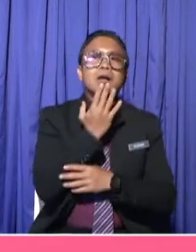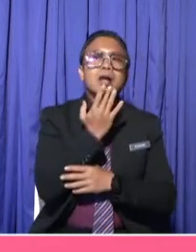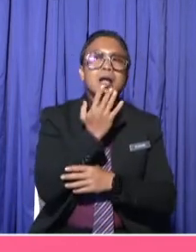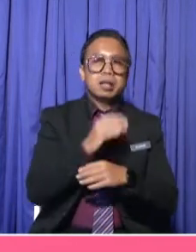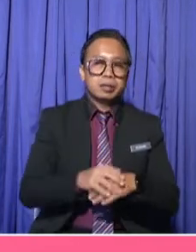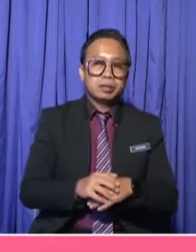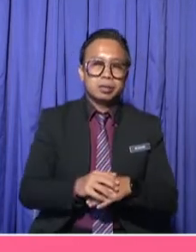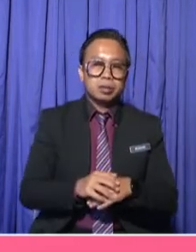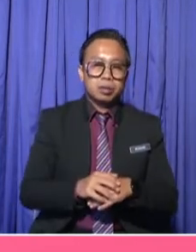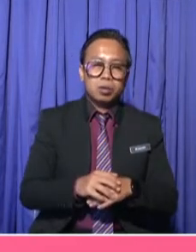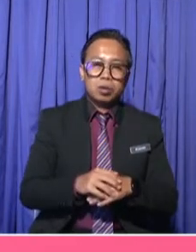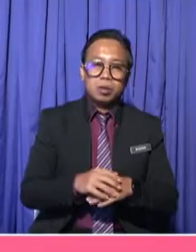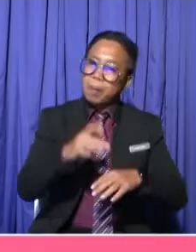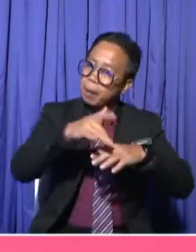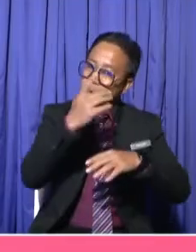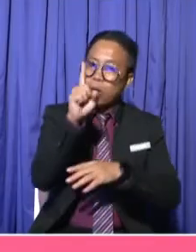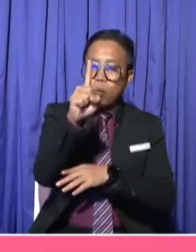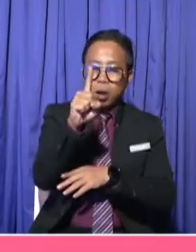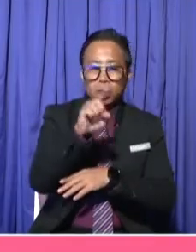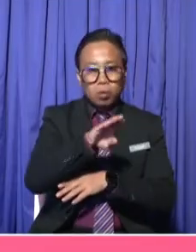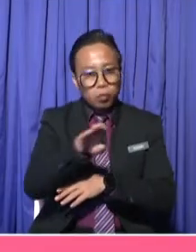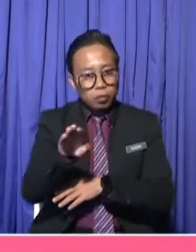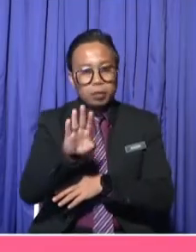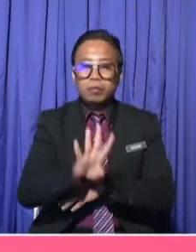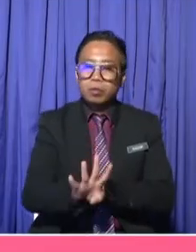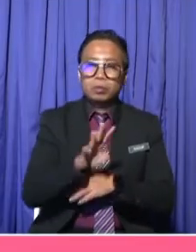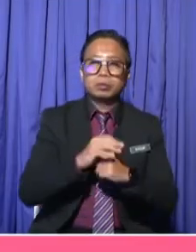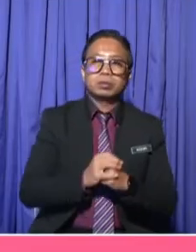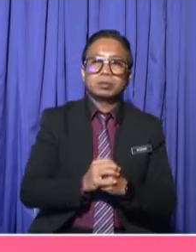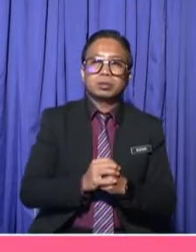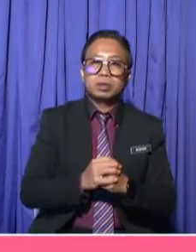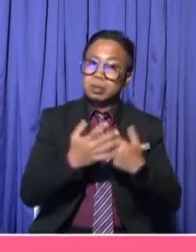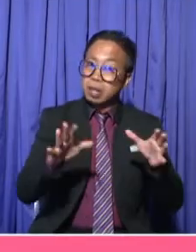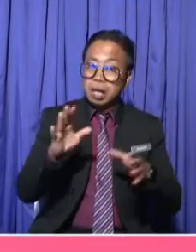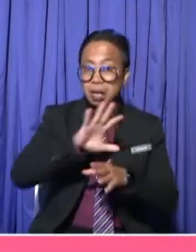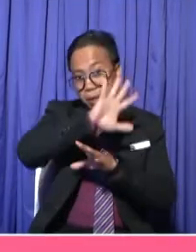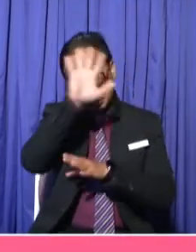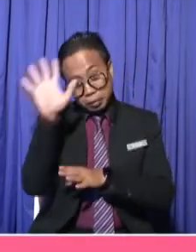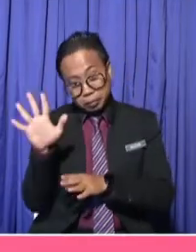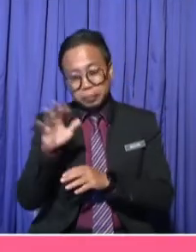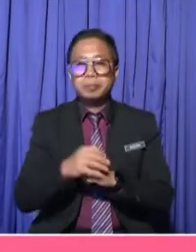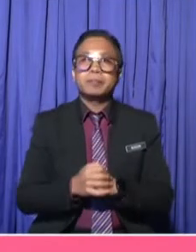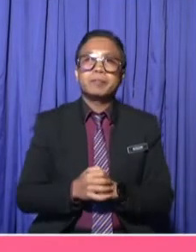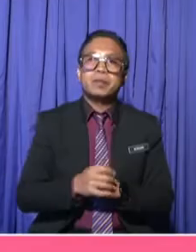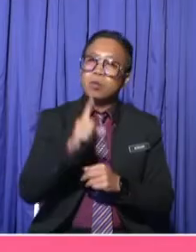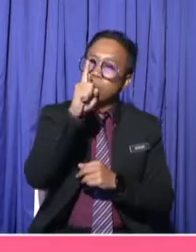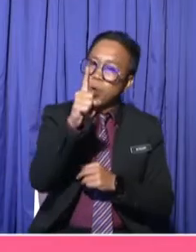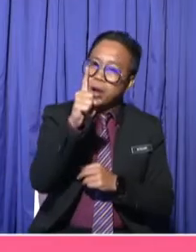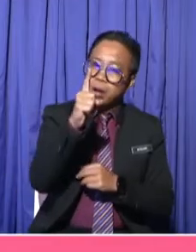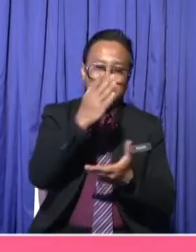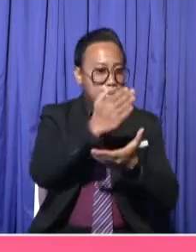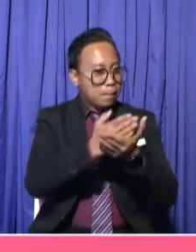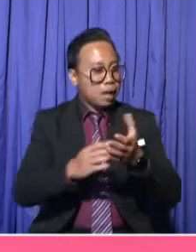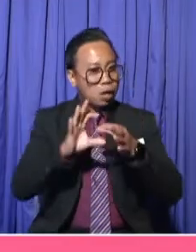colored, we call it as 1/4. Is that clear? One part